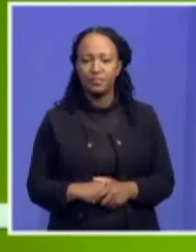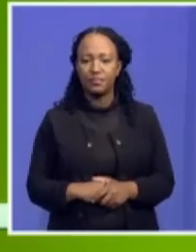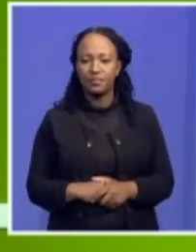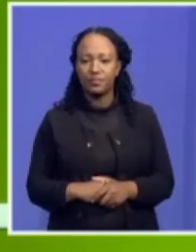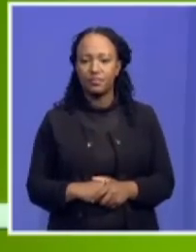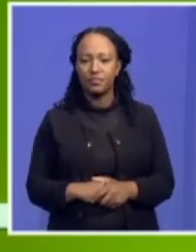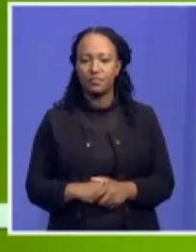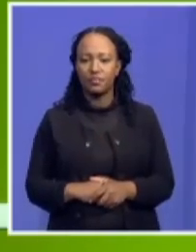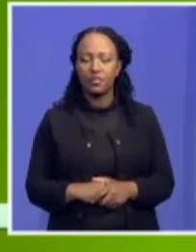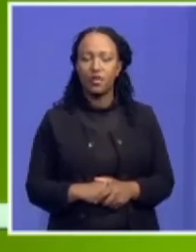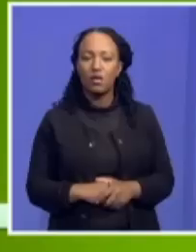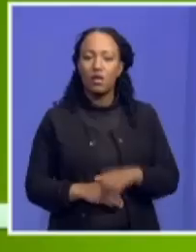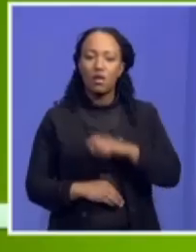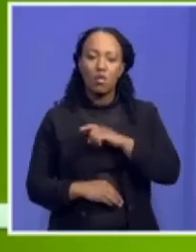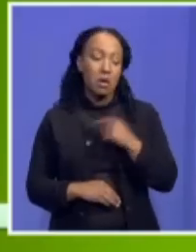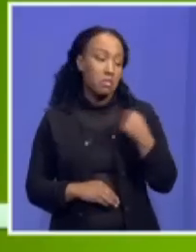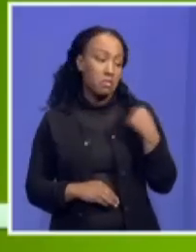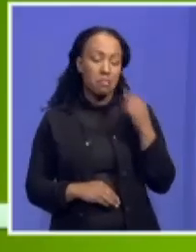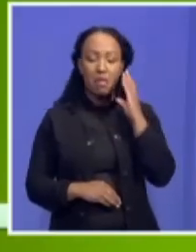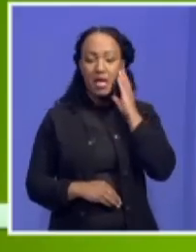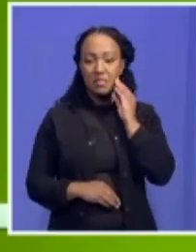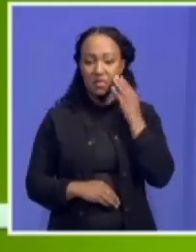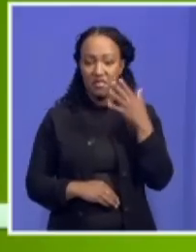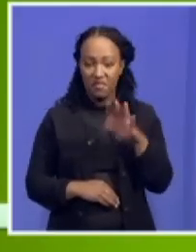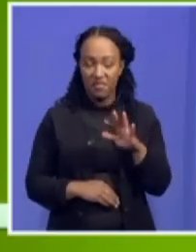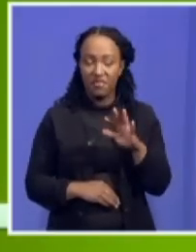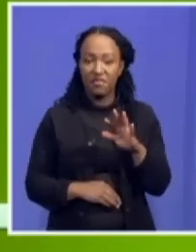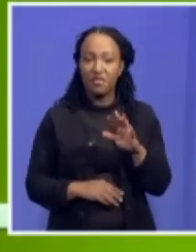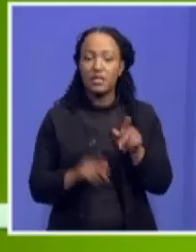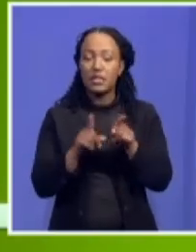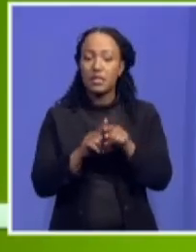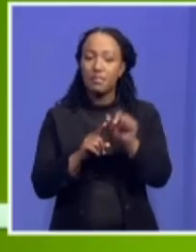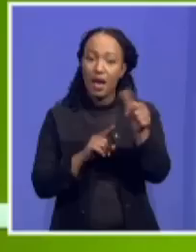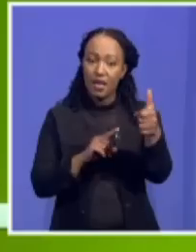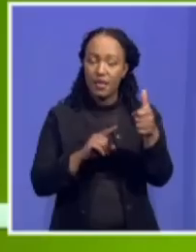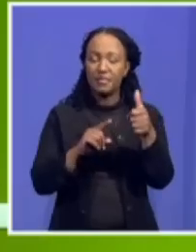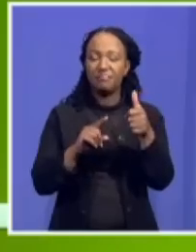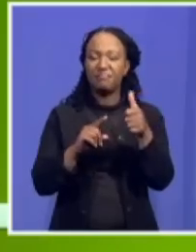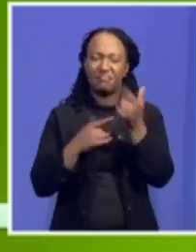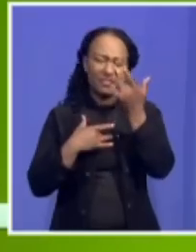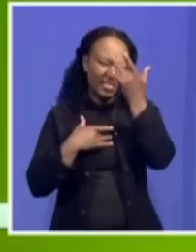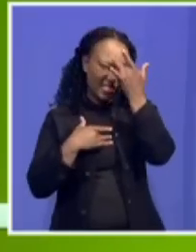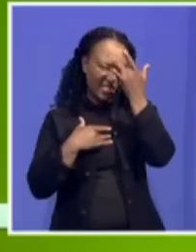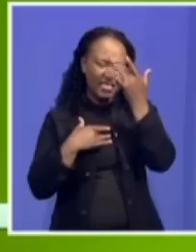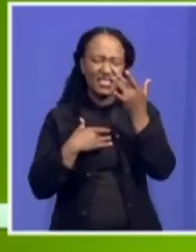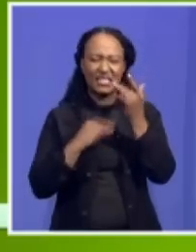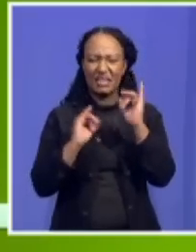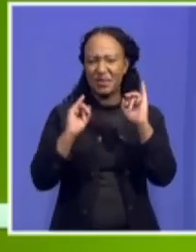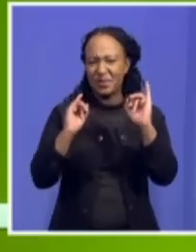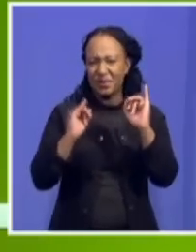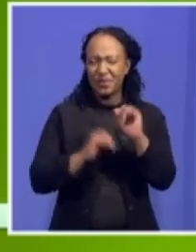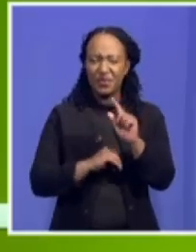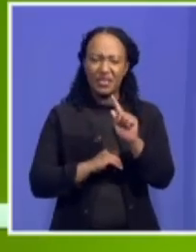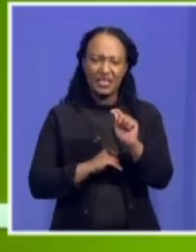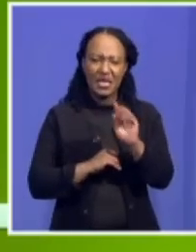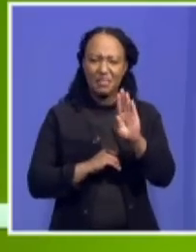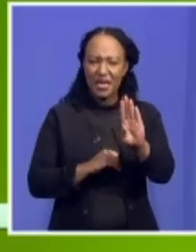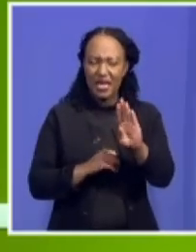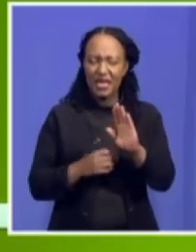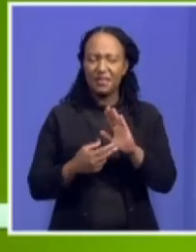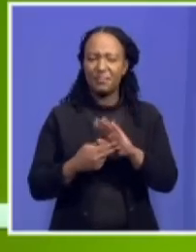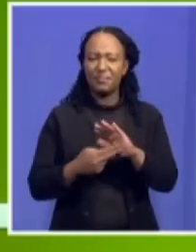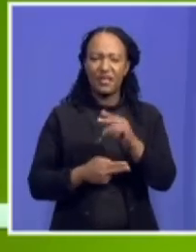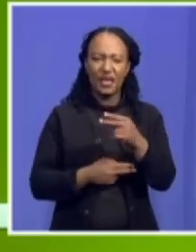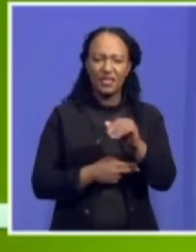this extensive experience with managing other communicable diseases such as TB, HIV, and